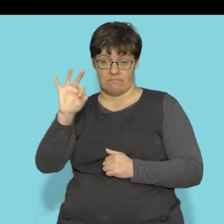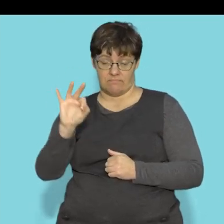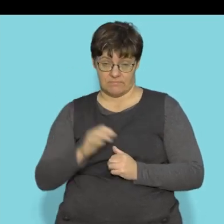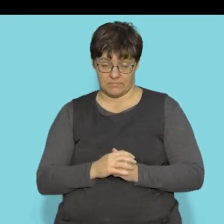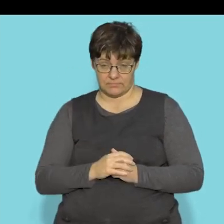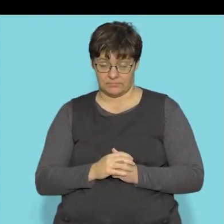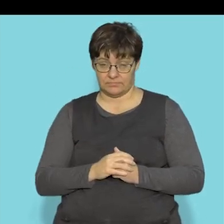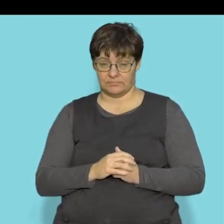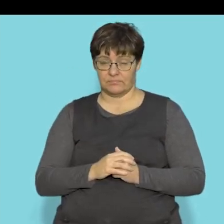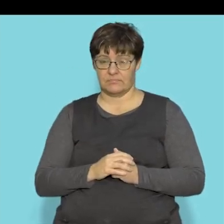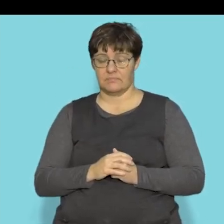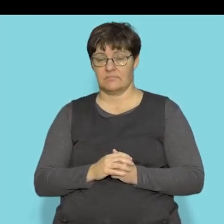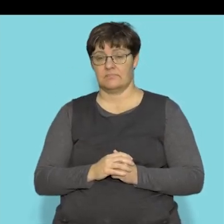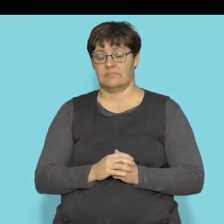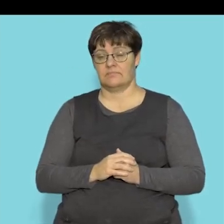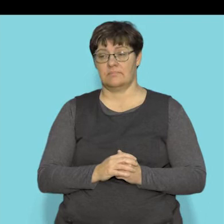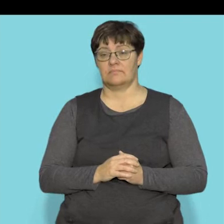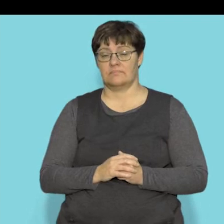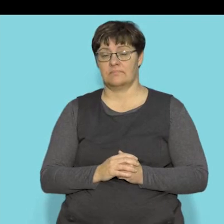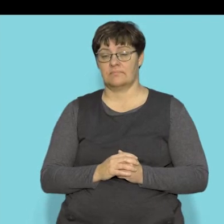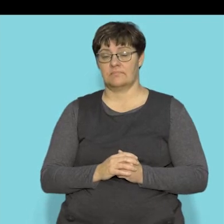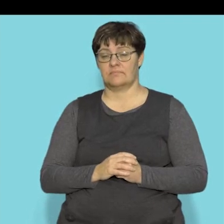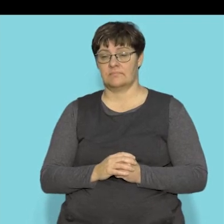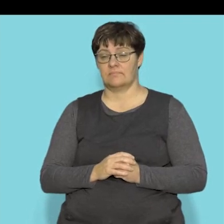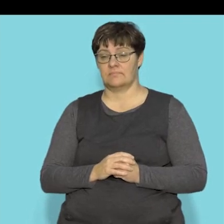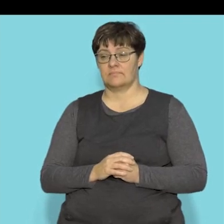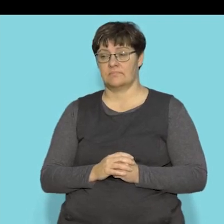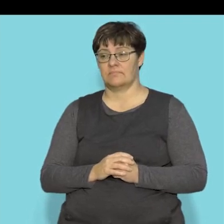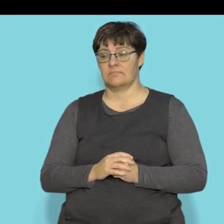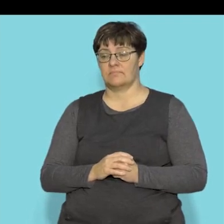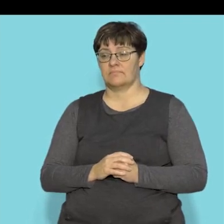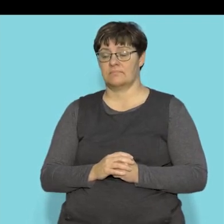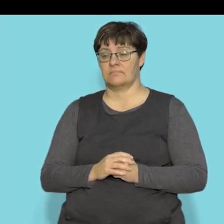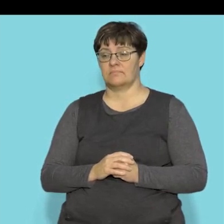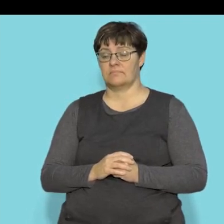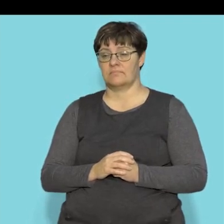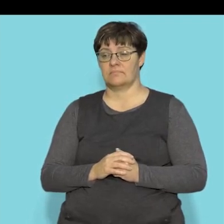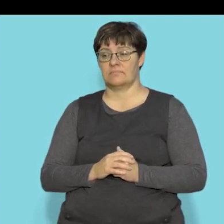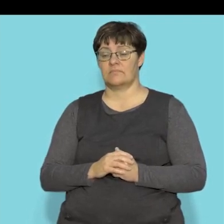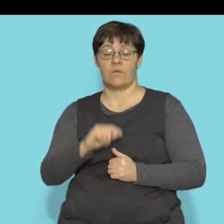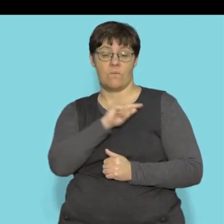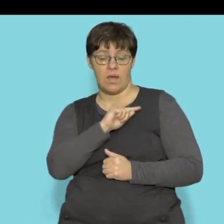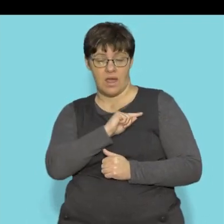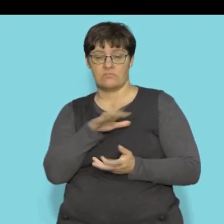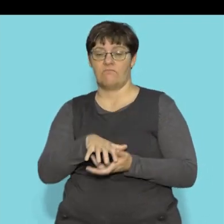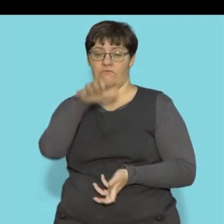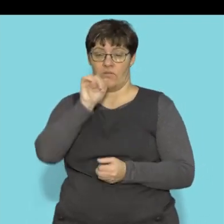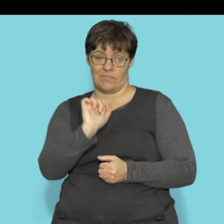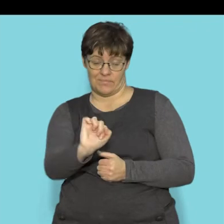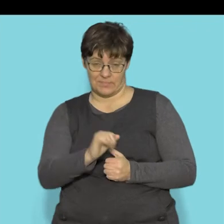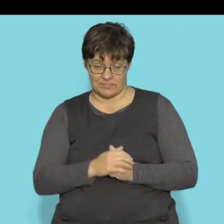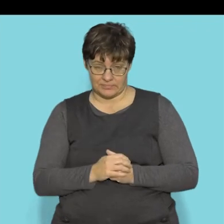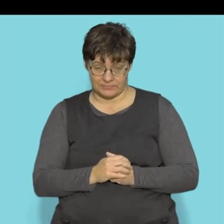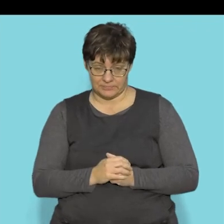So the volume of my cylinder is 0,86 meters cubed. And my answer is cubed because